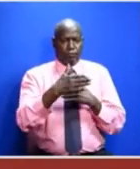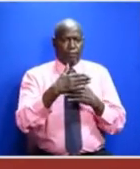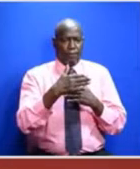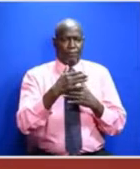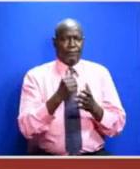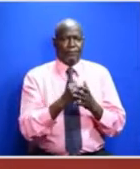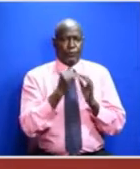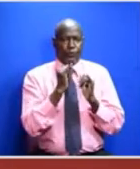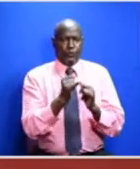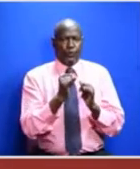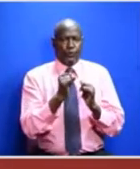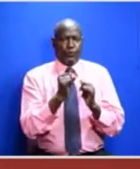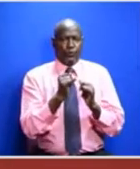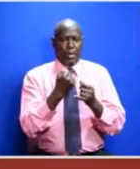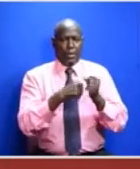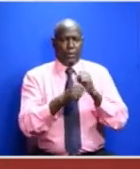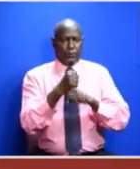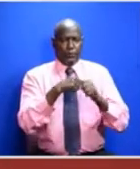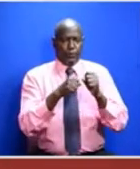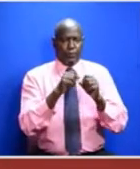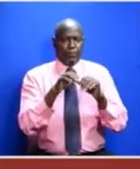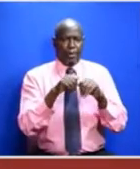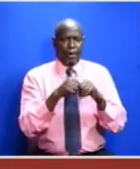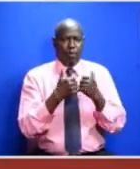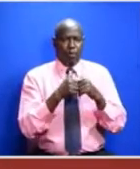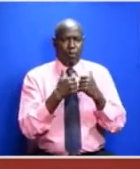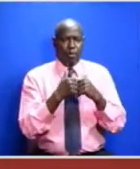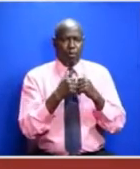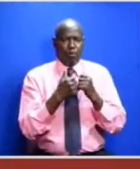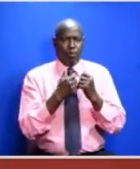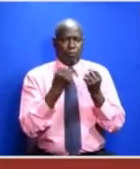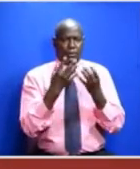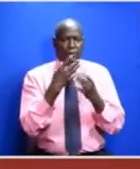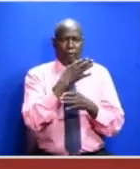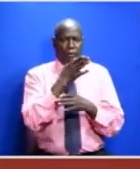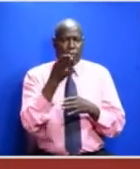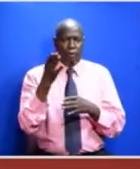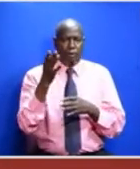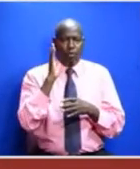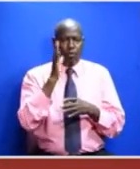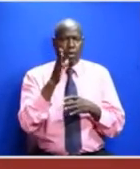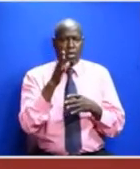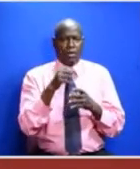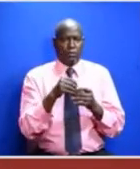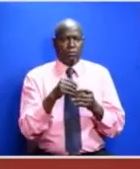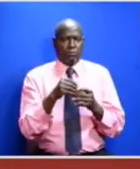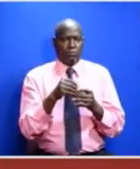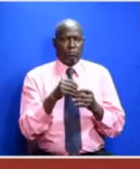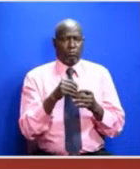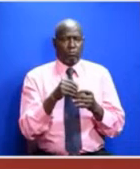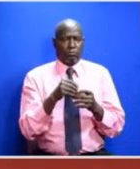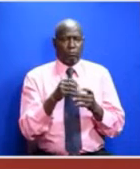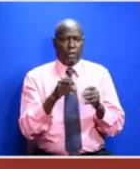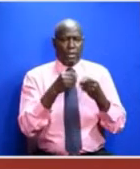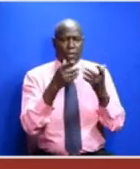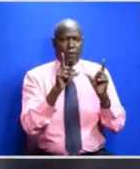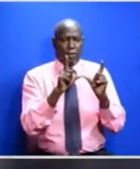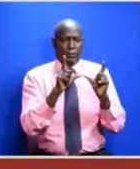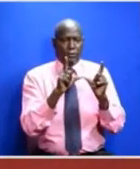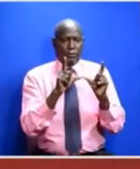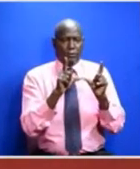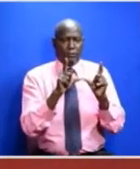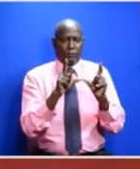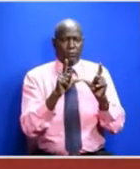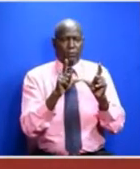a new measures of how many of them will be licensed again, depending on